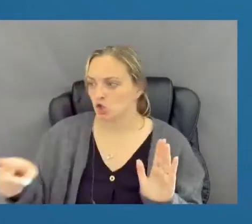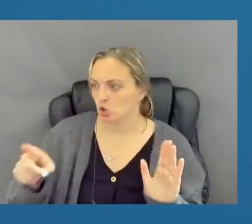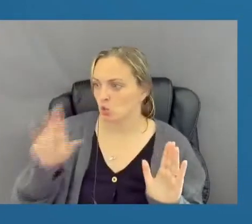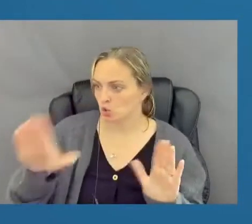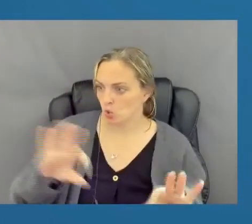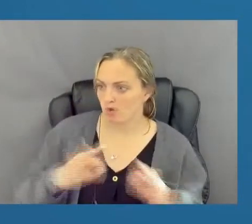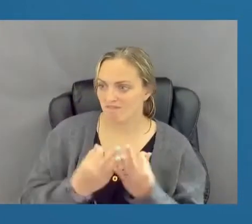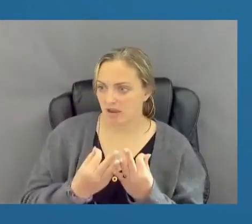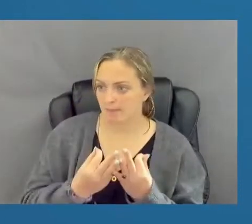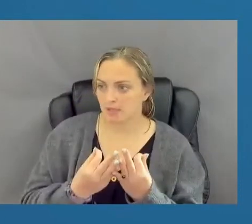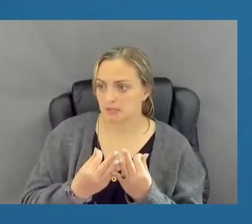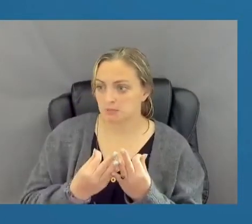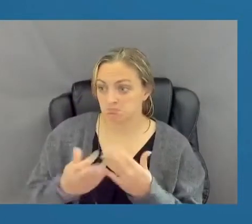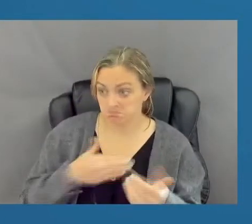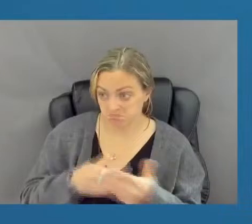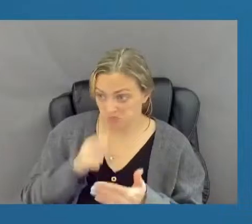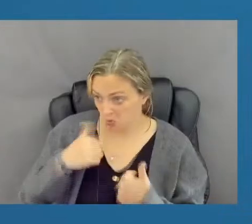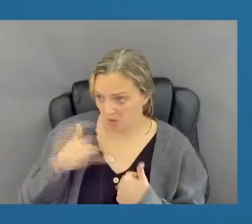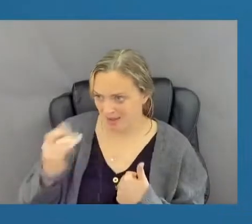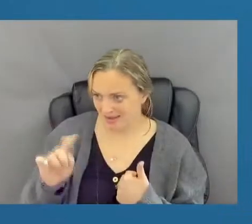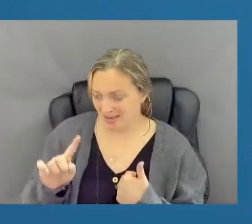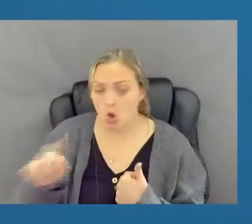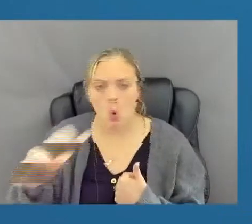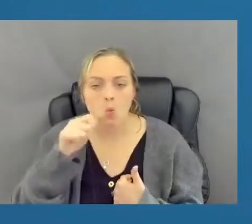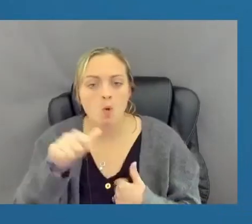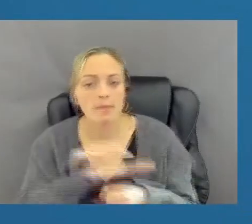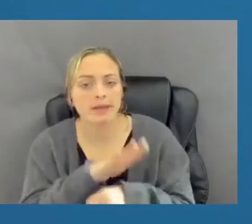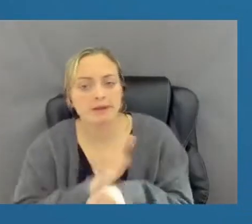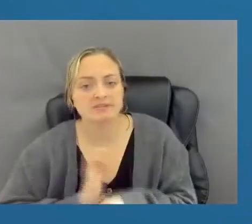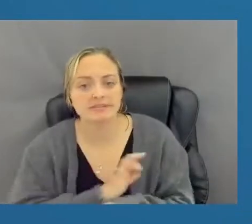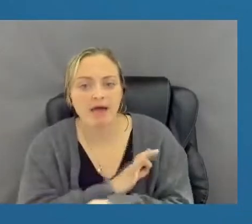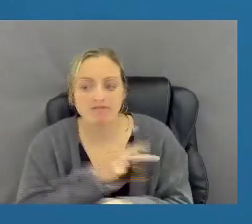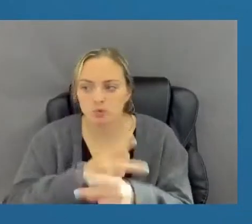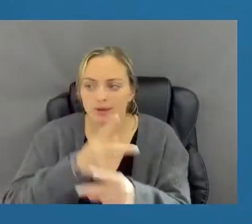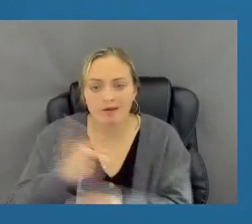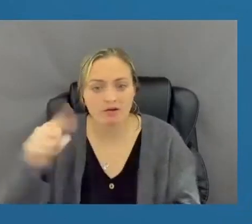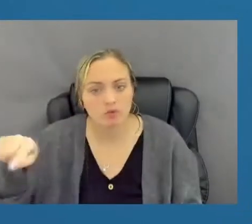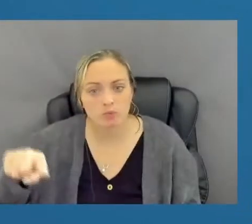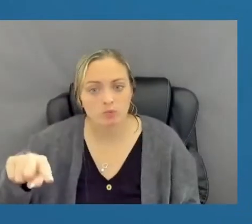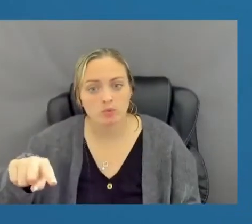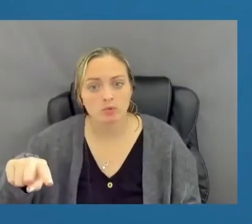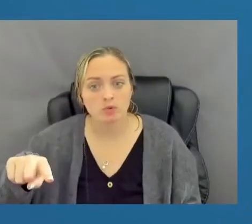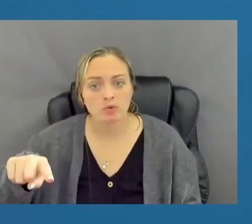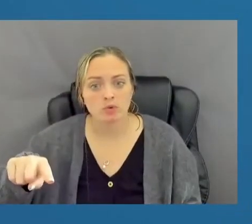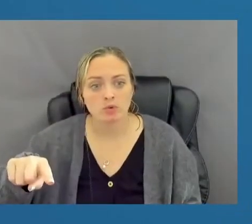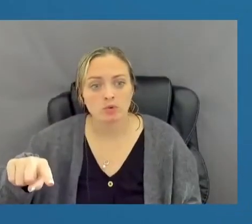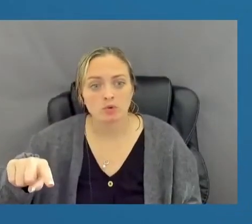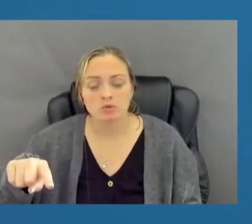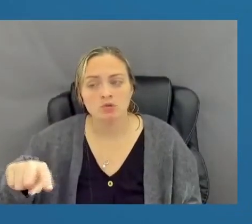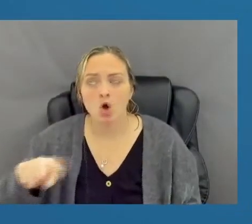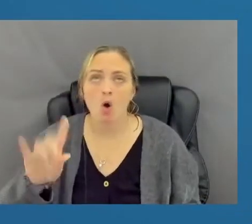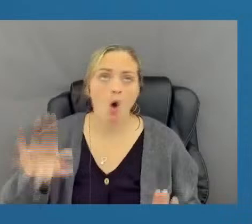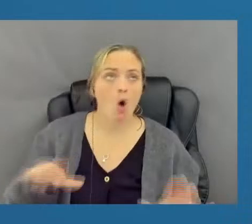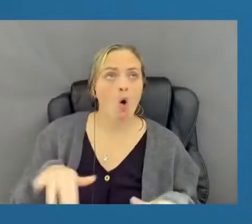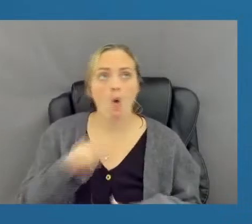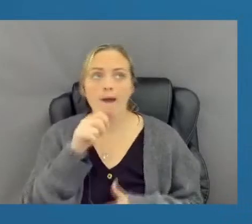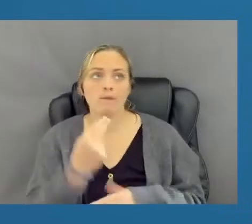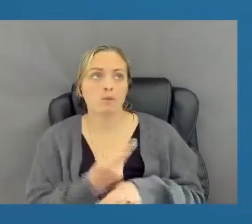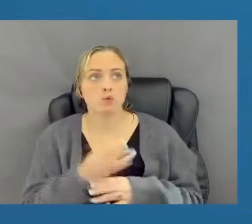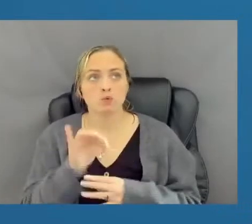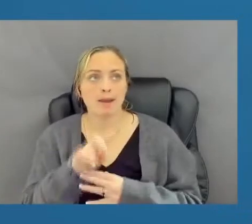need care. That's why there's a ripple effect to this. So those who are not on Medicaid, so that doesn't affect me, I'm